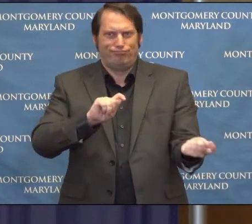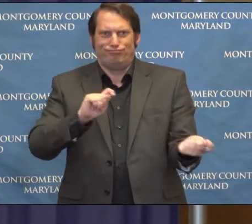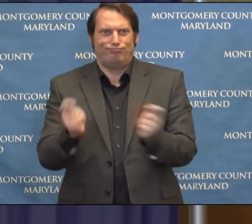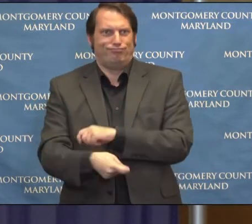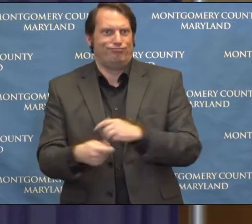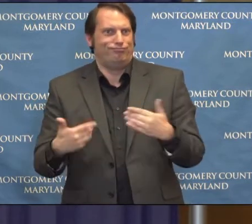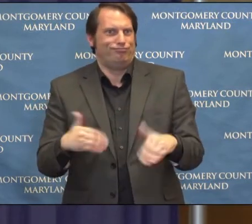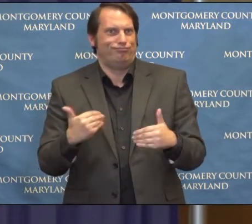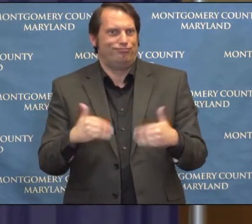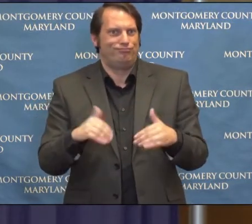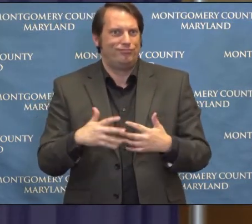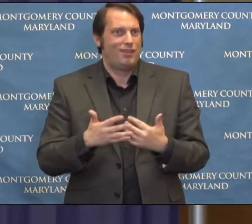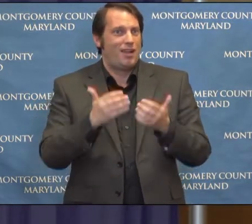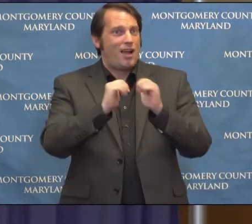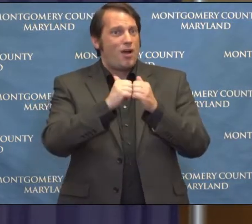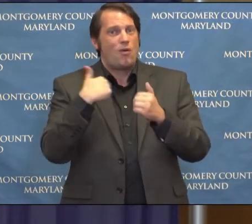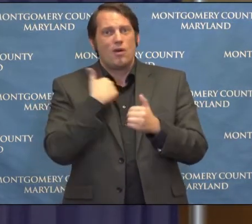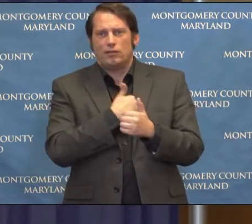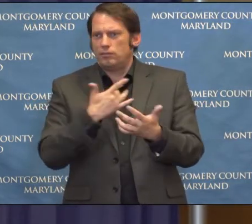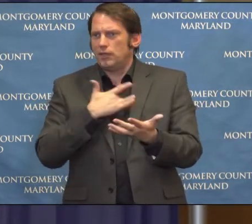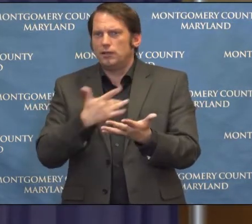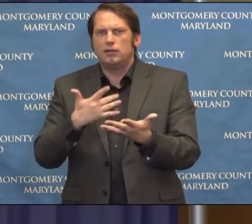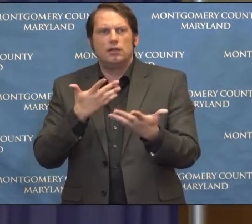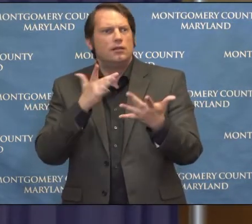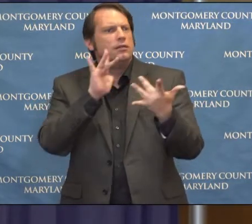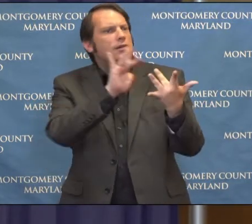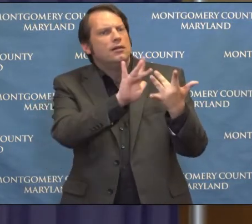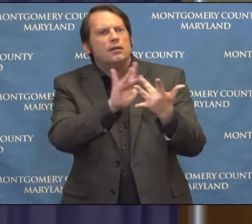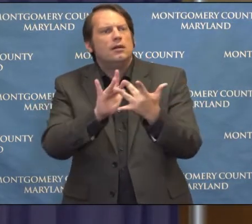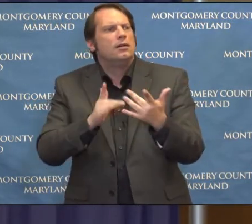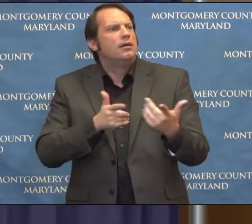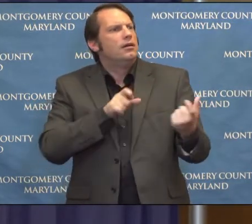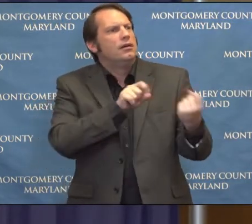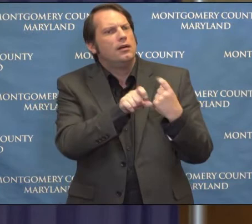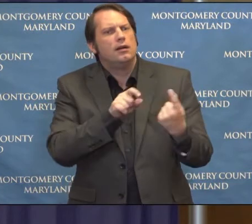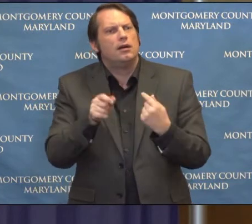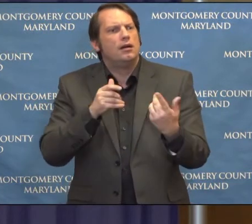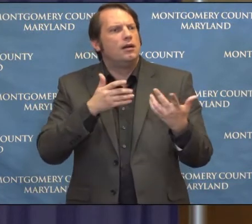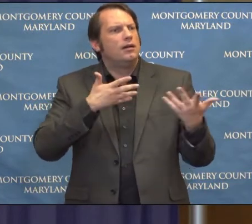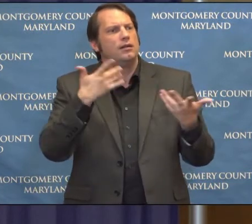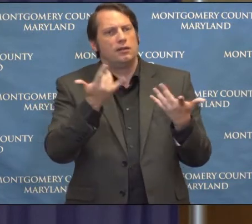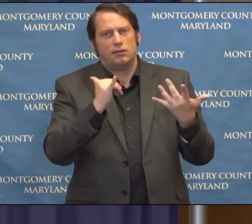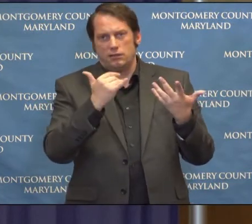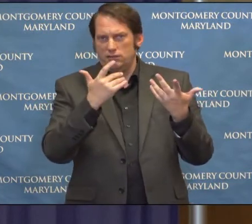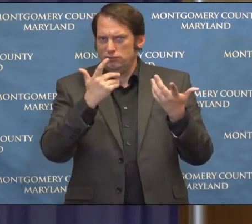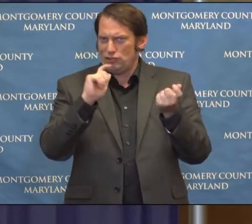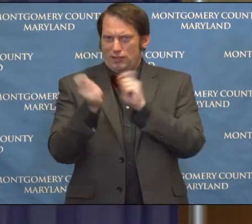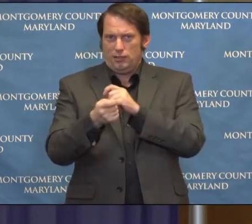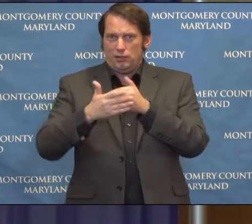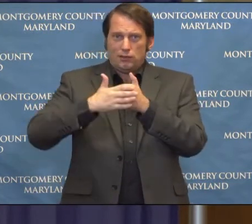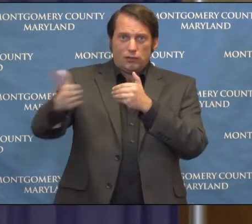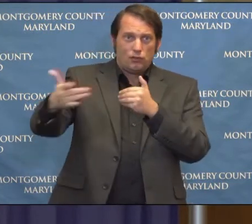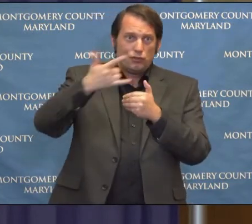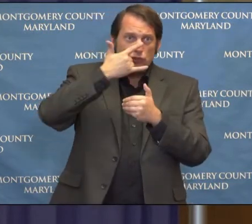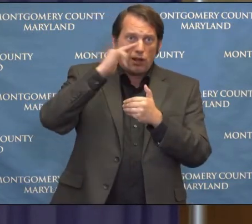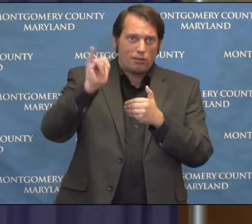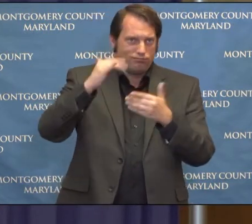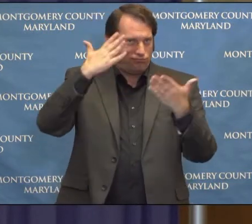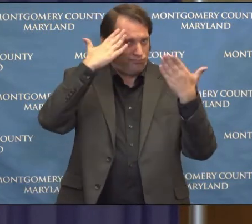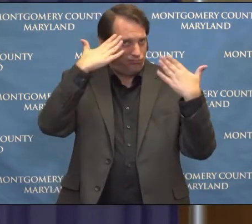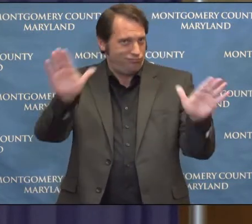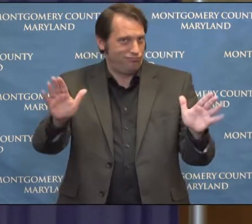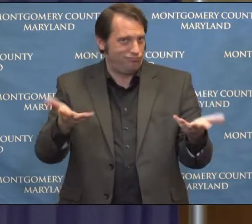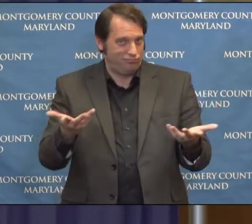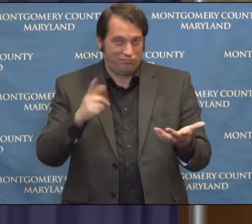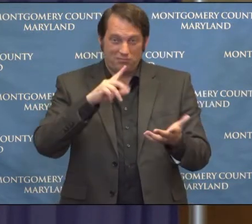that's not answering your question. We just have a lot more of data points and information we have to gather to really know what